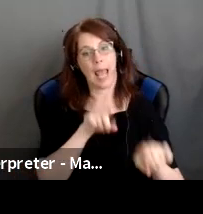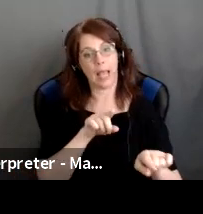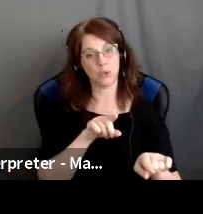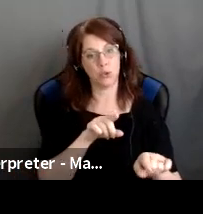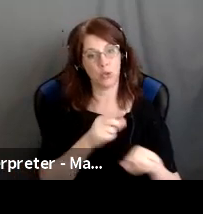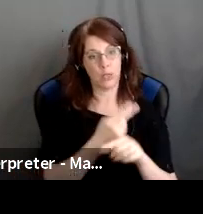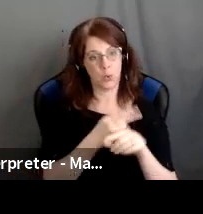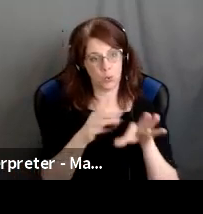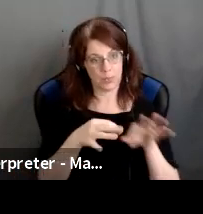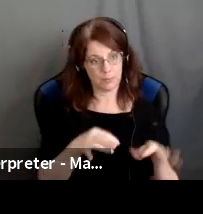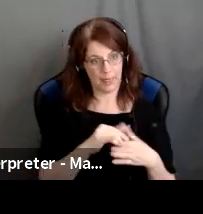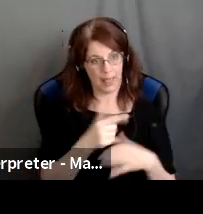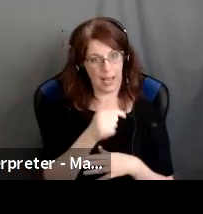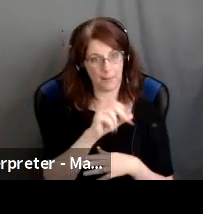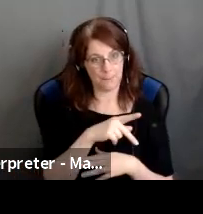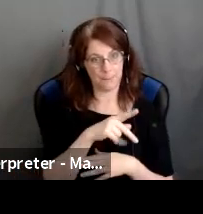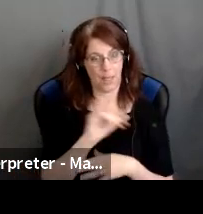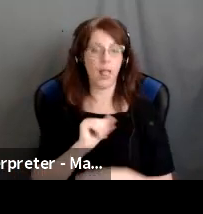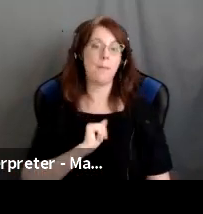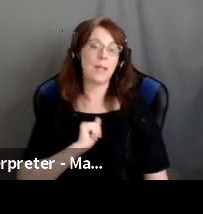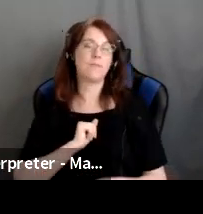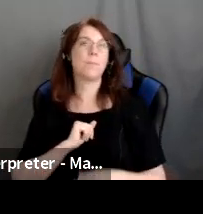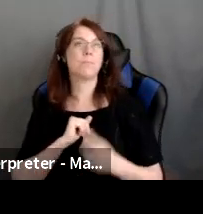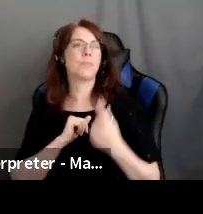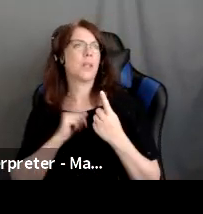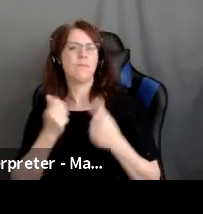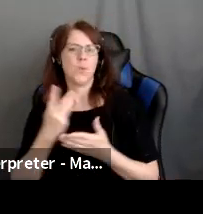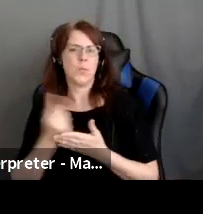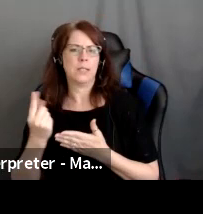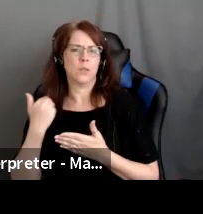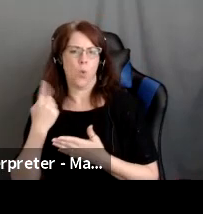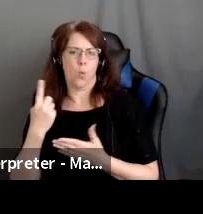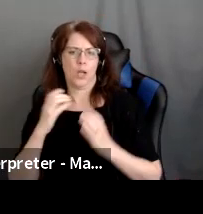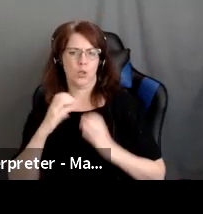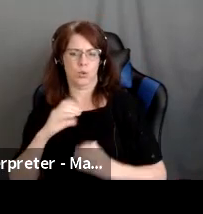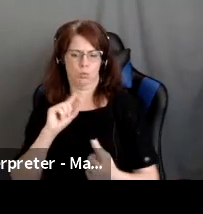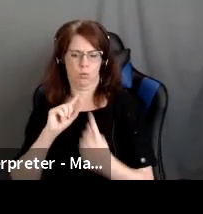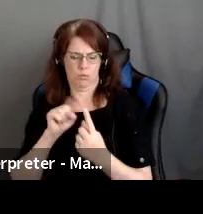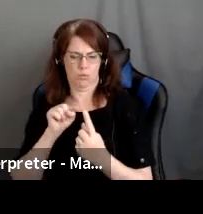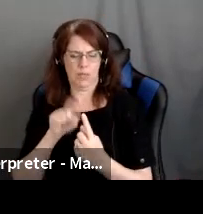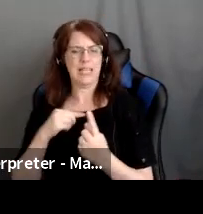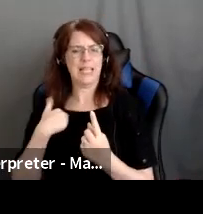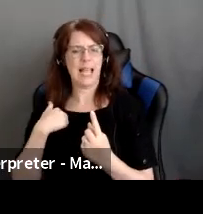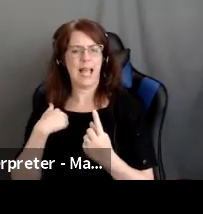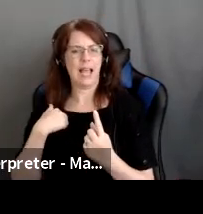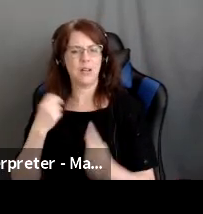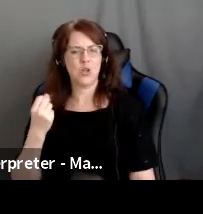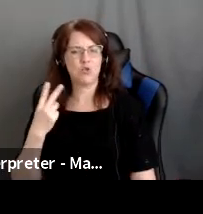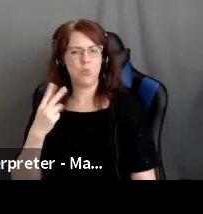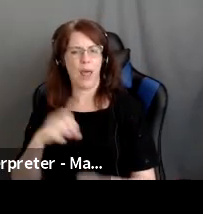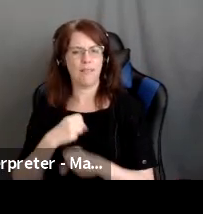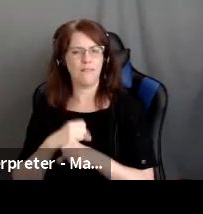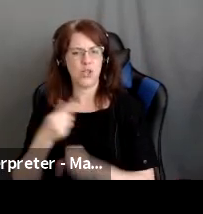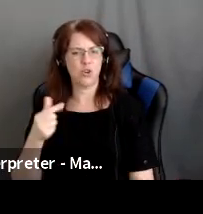gap, especially like I had a consumer a couple of weeks ago that he had about a 12-year gap